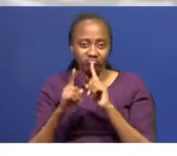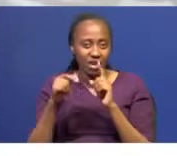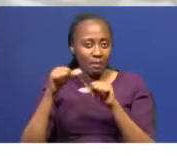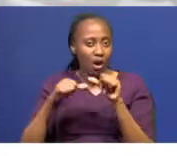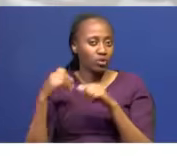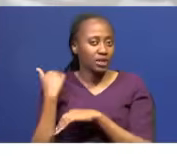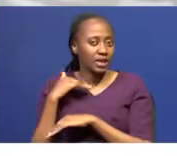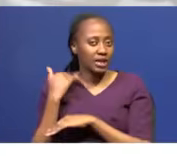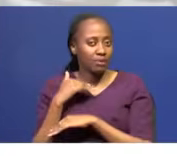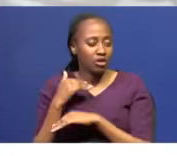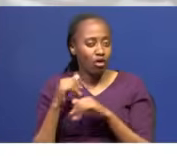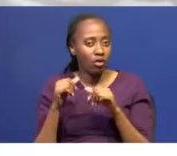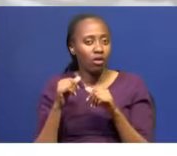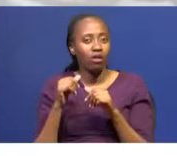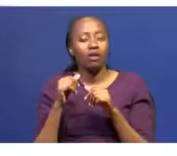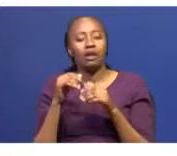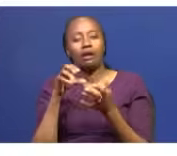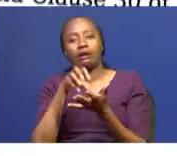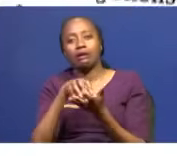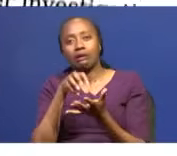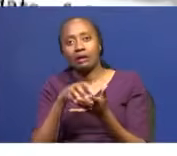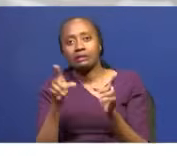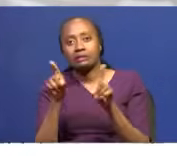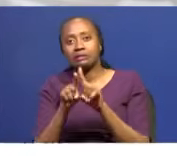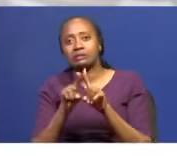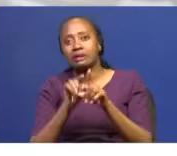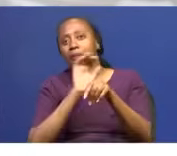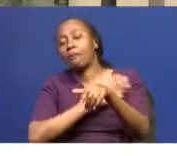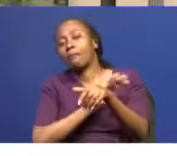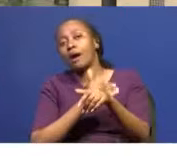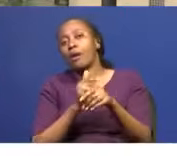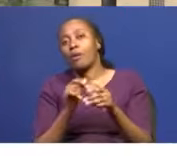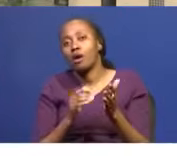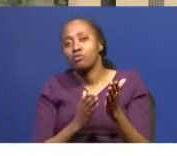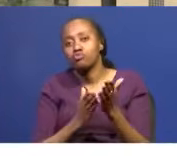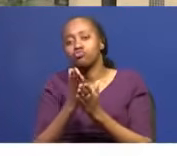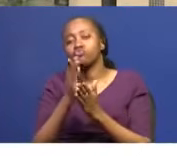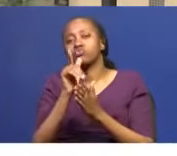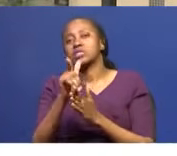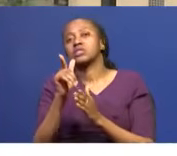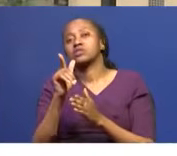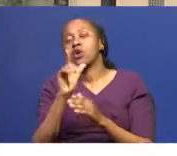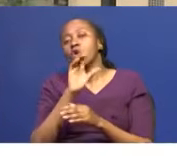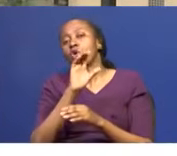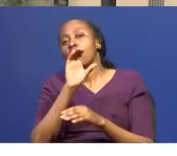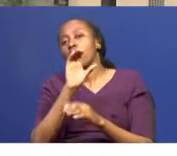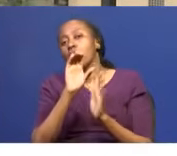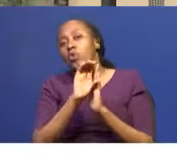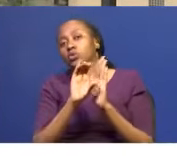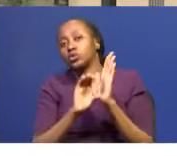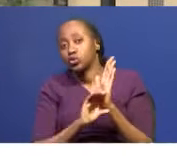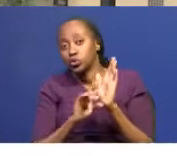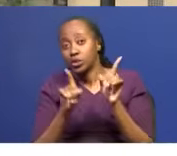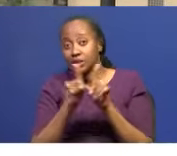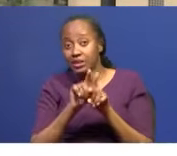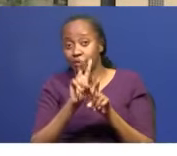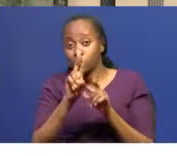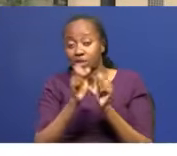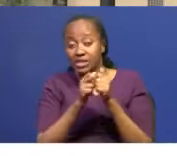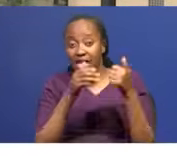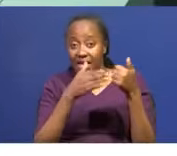proceedings, that power must be exercised within the confines of the Constitution and the DPP's 2019 guidelines on